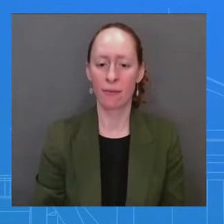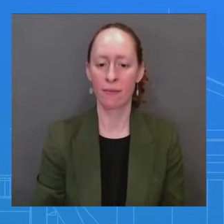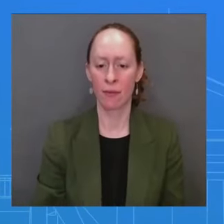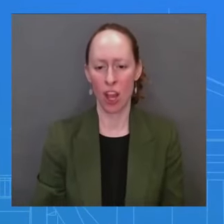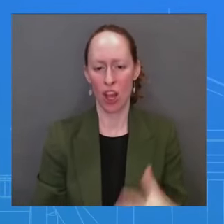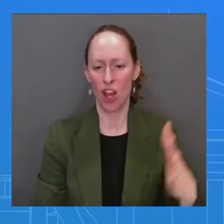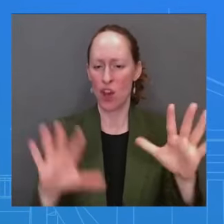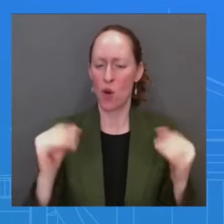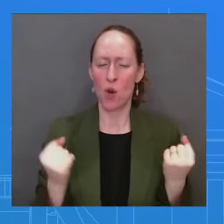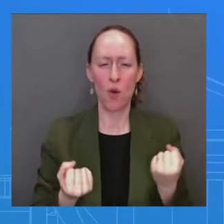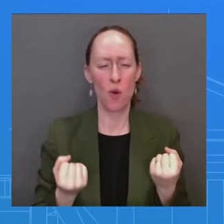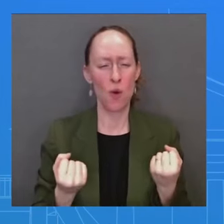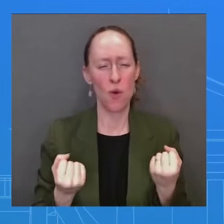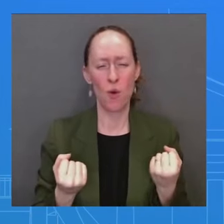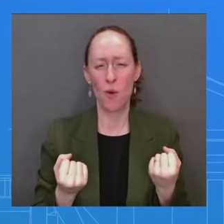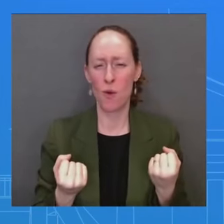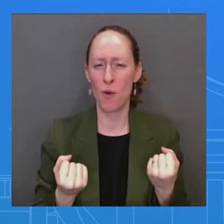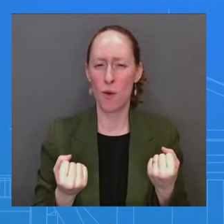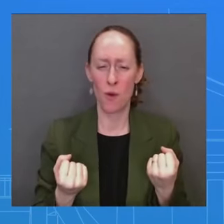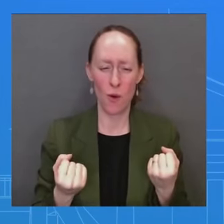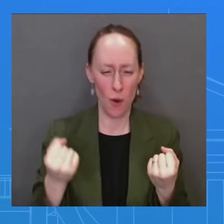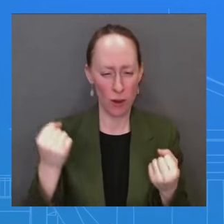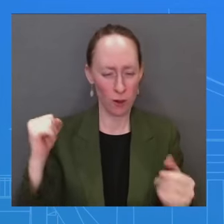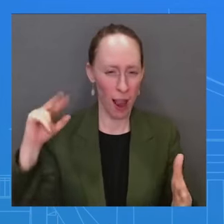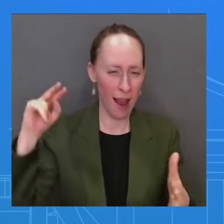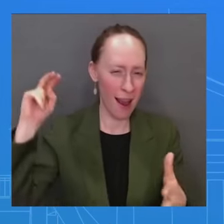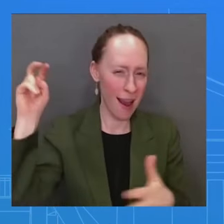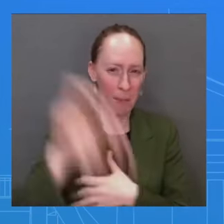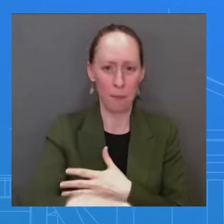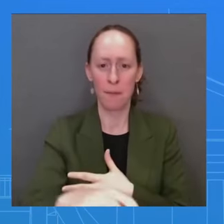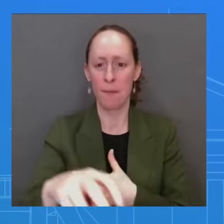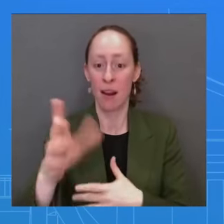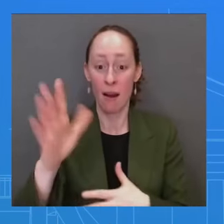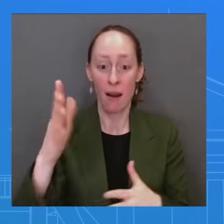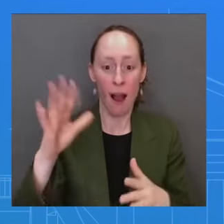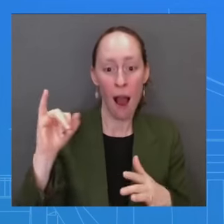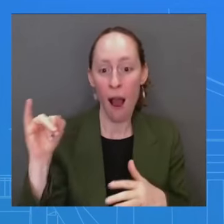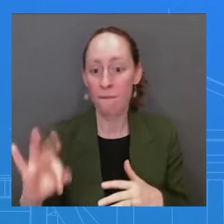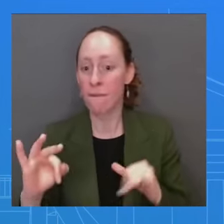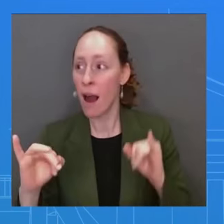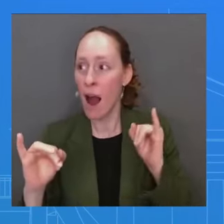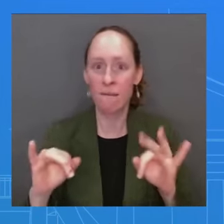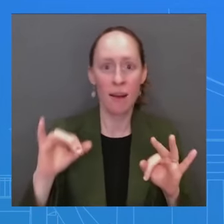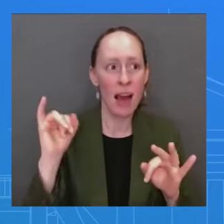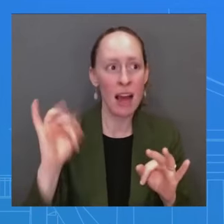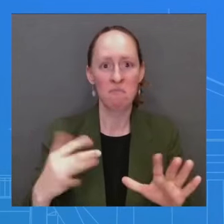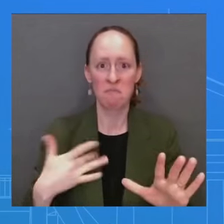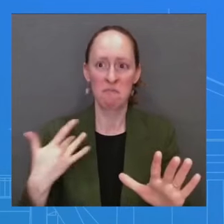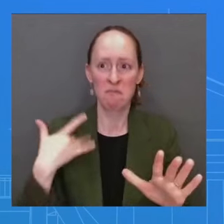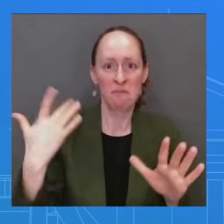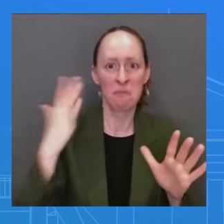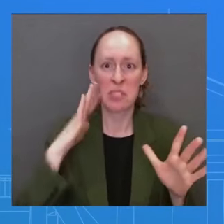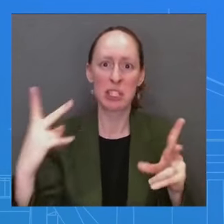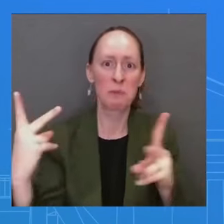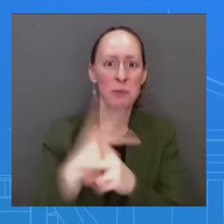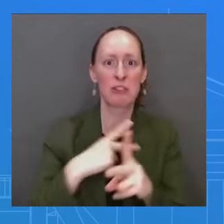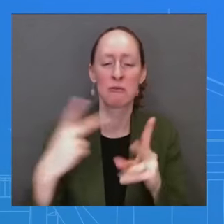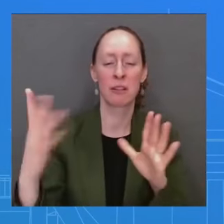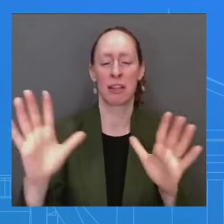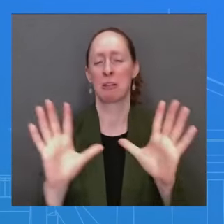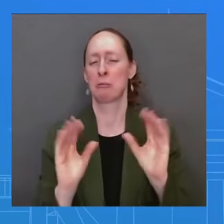I certainly won't speculate about any potential future military operations one way or the other.